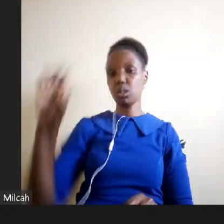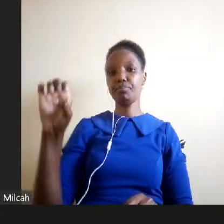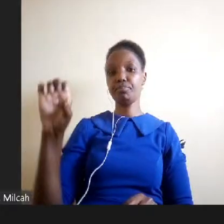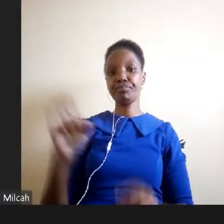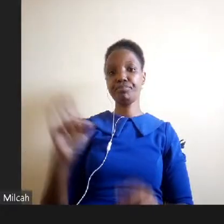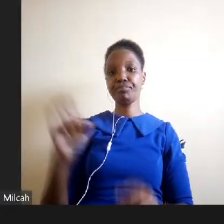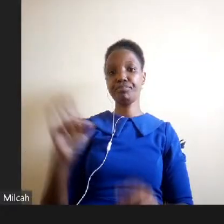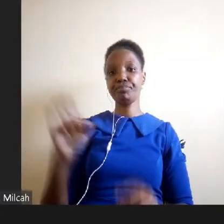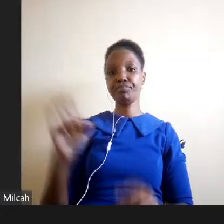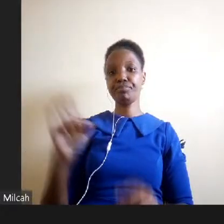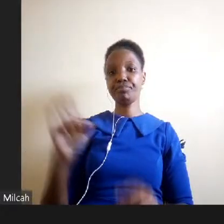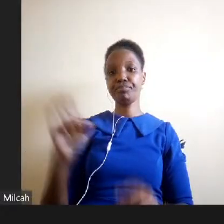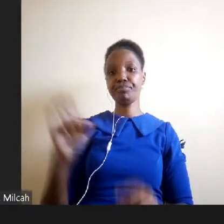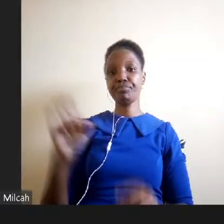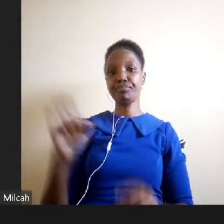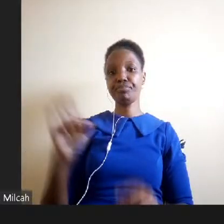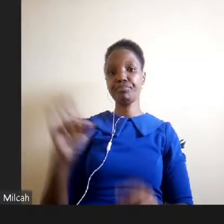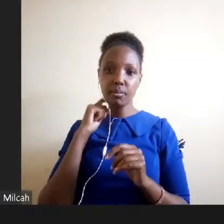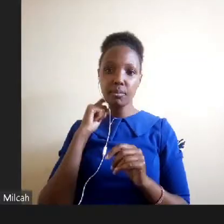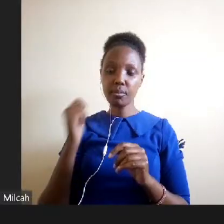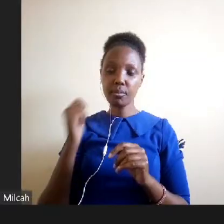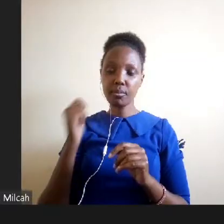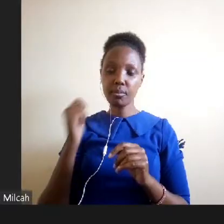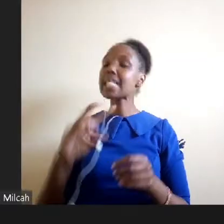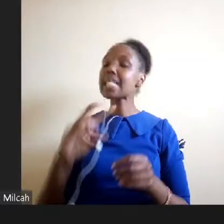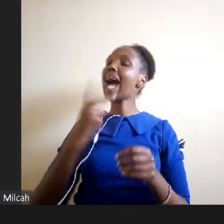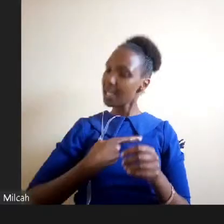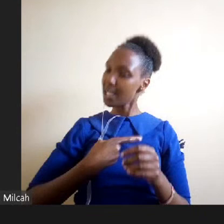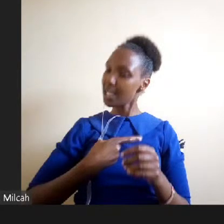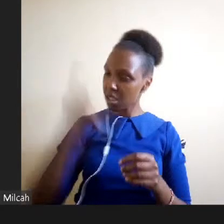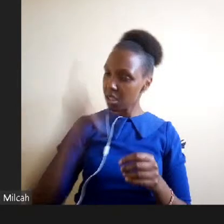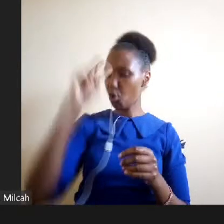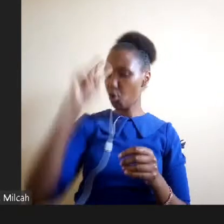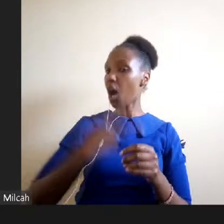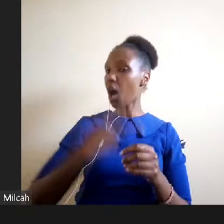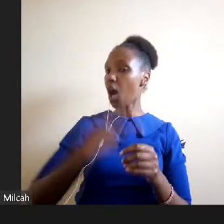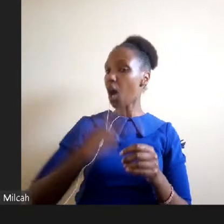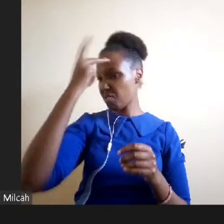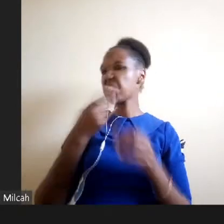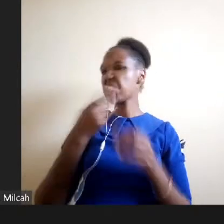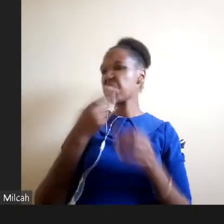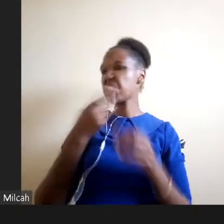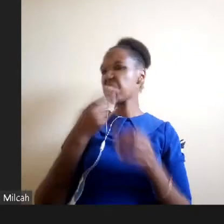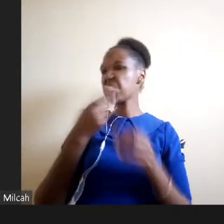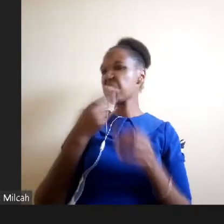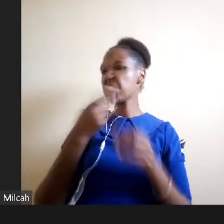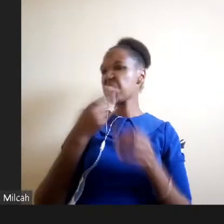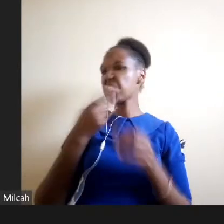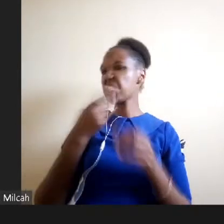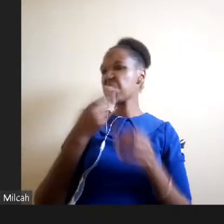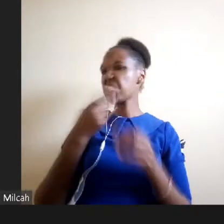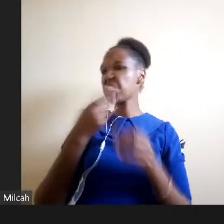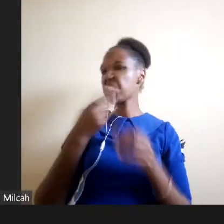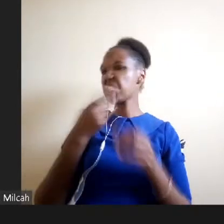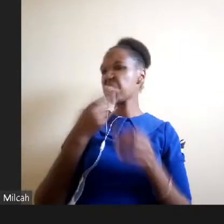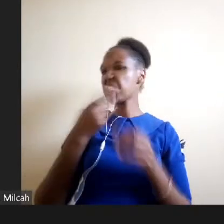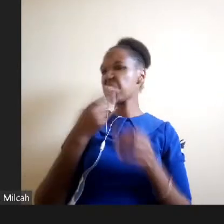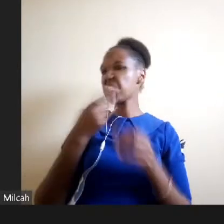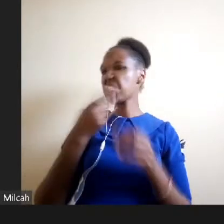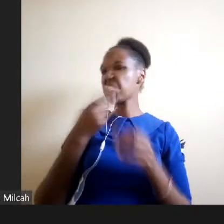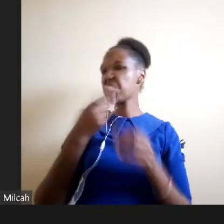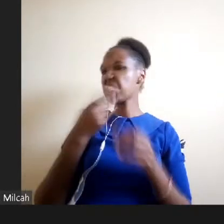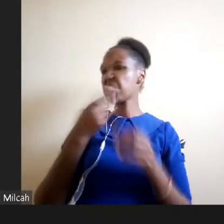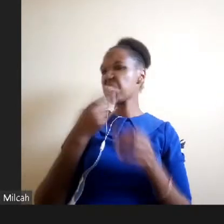consume because it is at our disposal and it's absolutely free. Safety.google helps our children to be smart, to